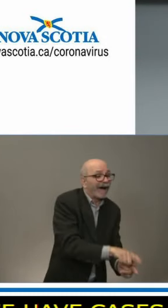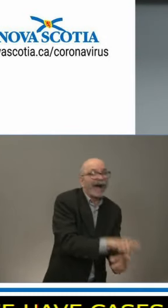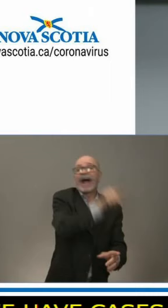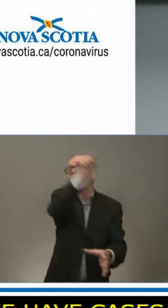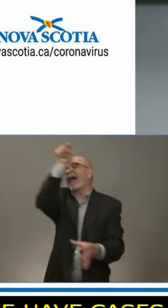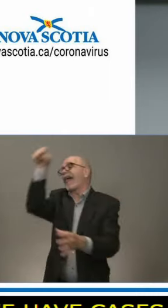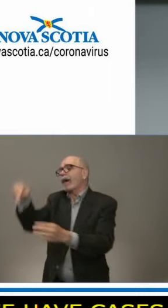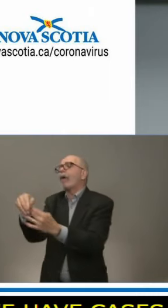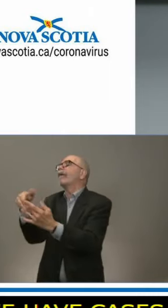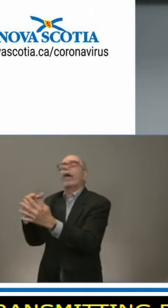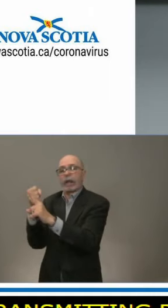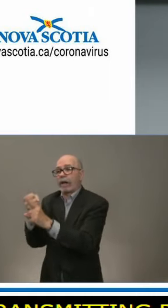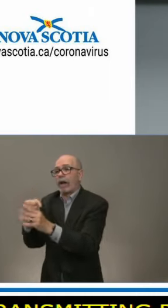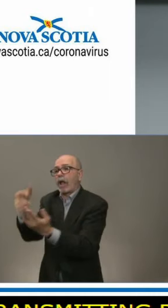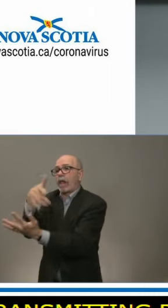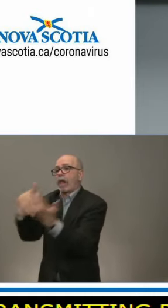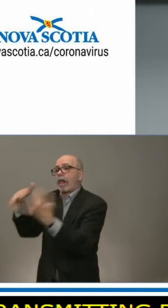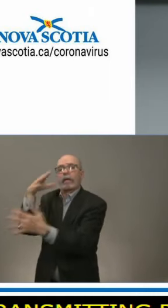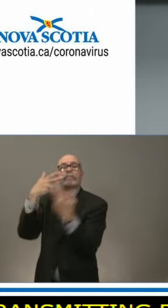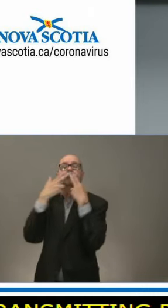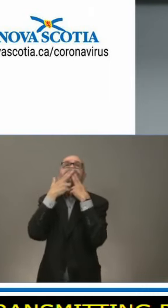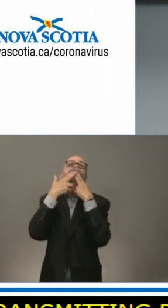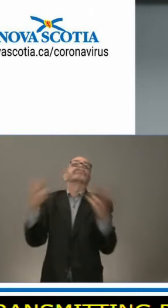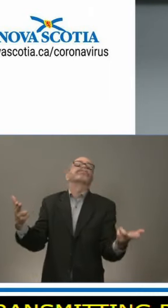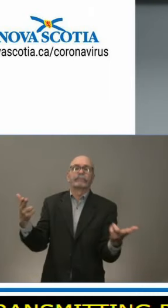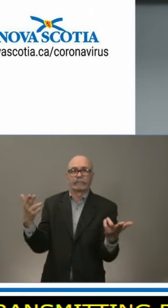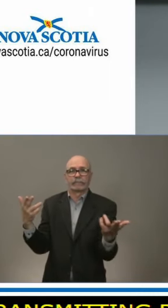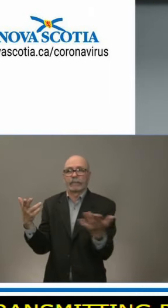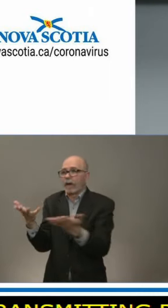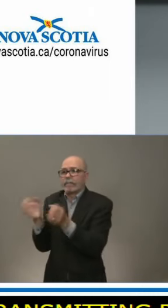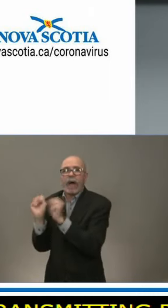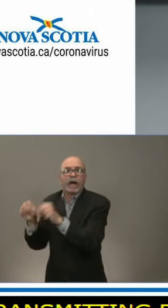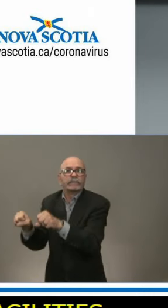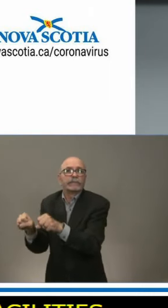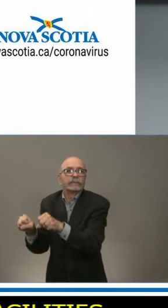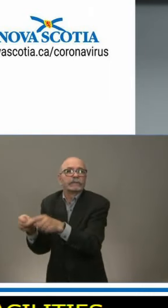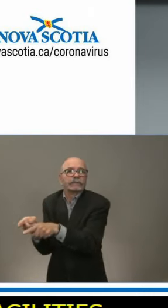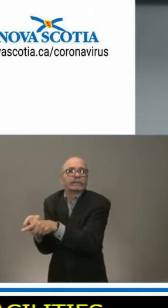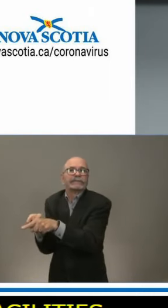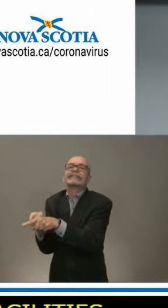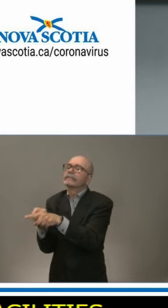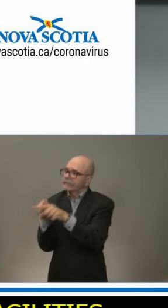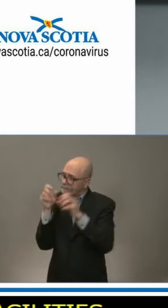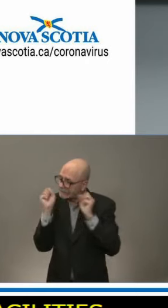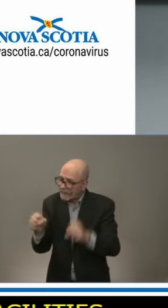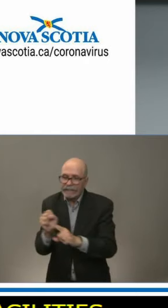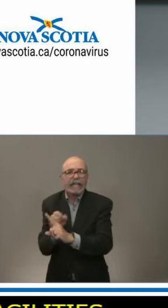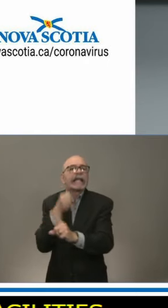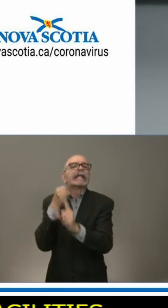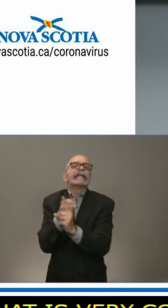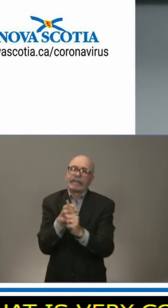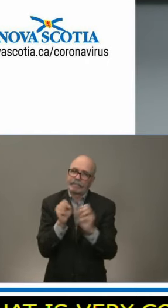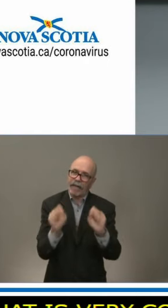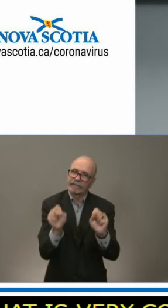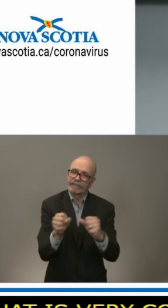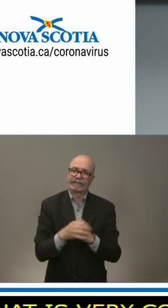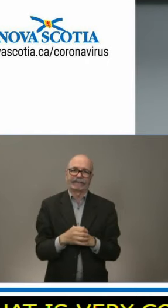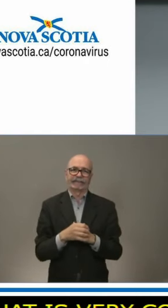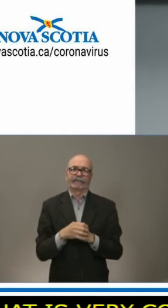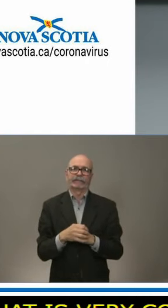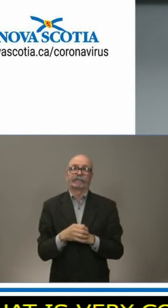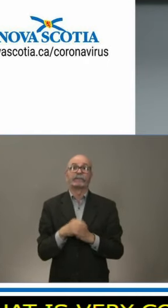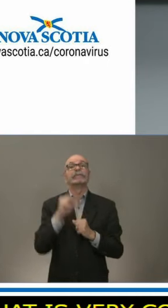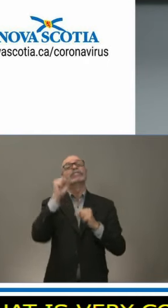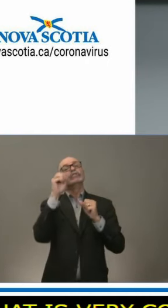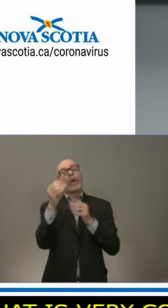very concerning about how this could impact the broader community. As I said, the leaders in those